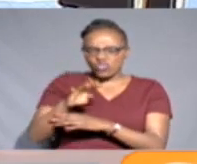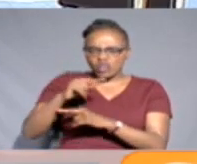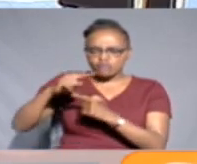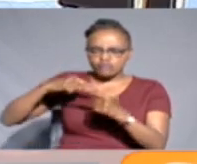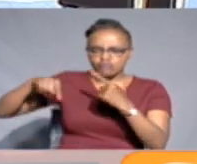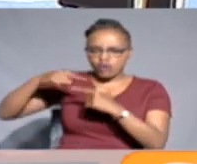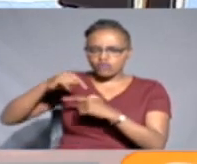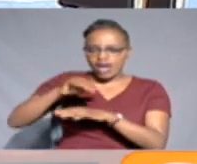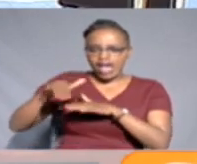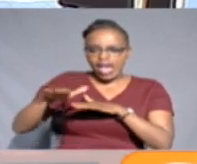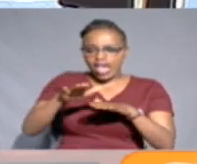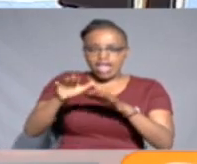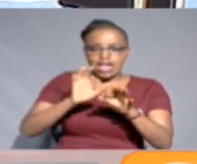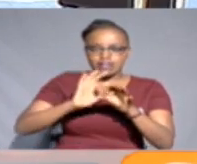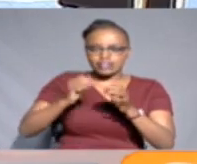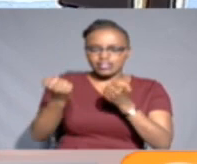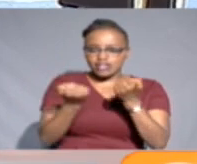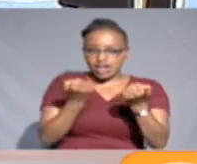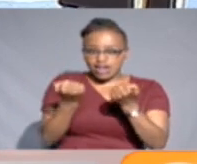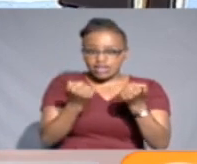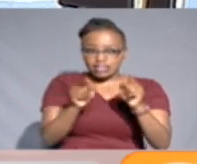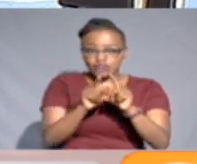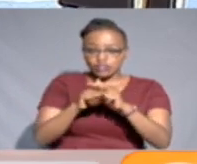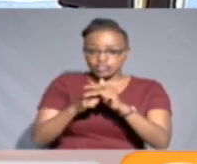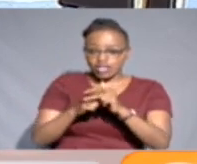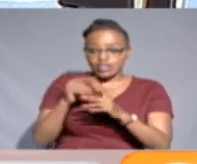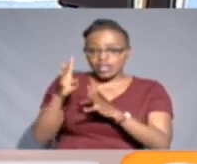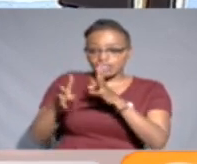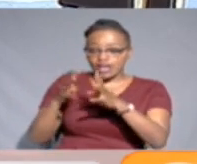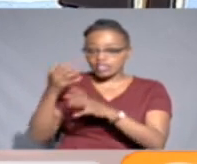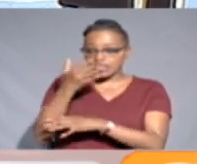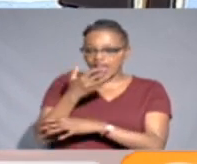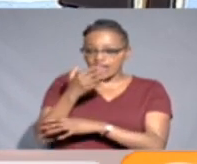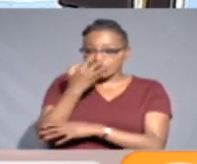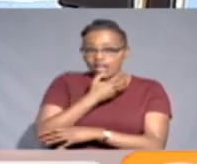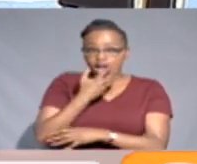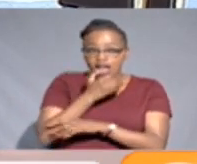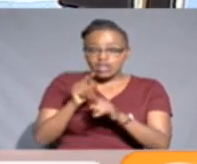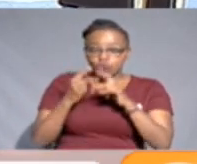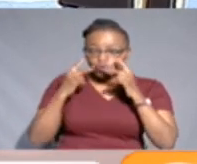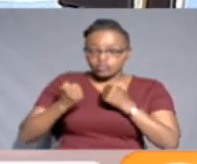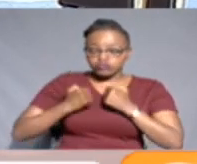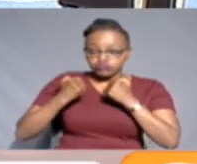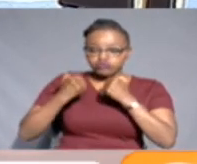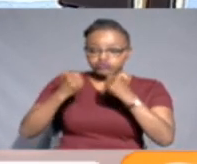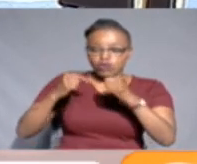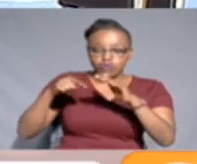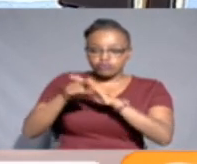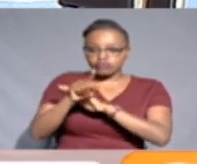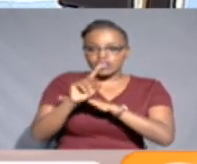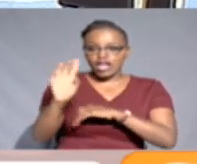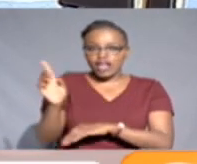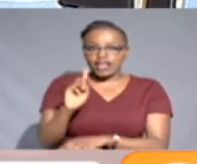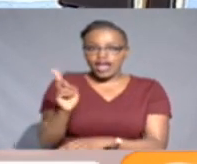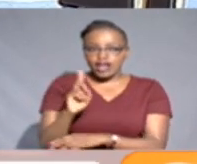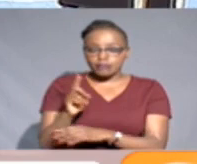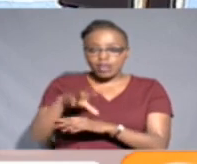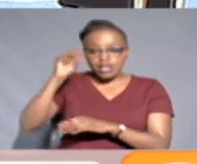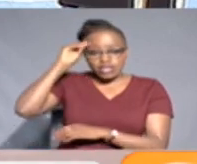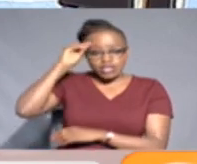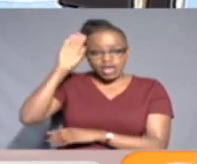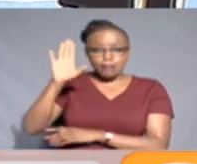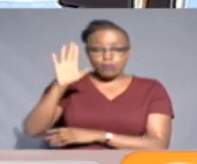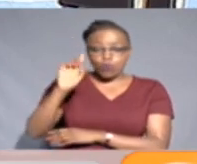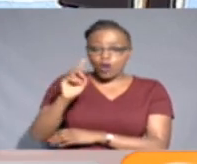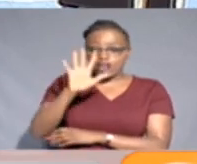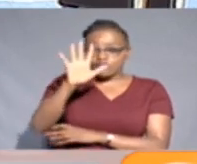Rally Championships. This year's event will start at Kasarani Stadium and will see drivers traverse Nairobi and Kiambu